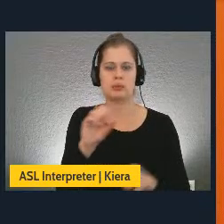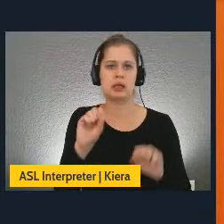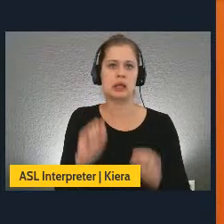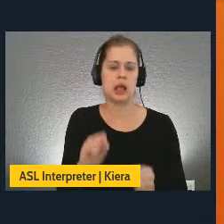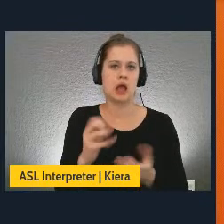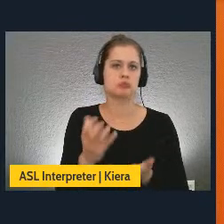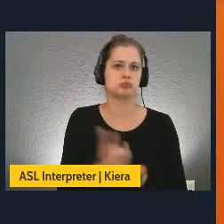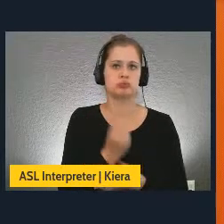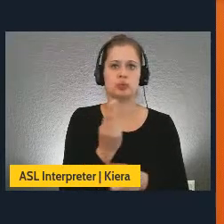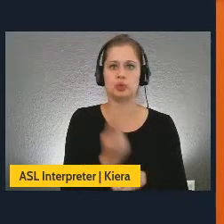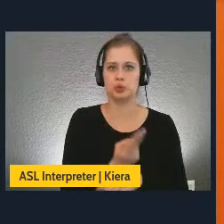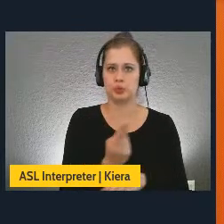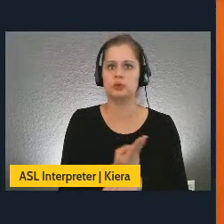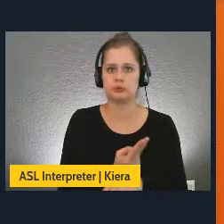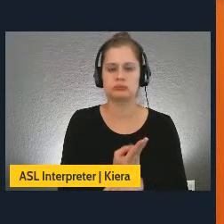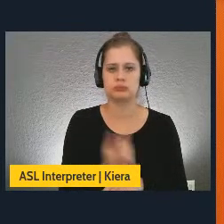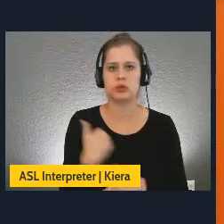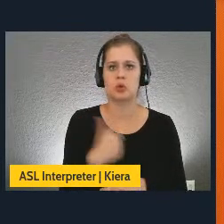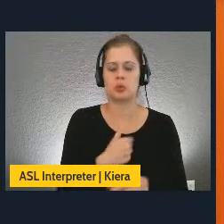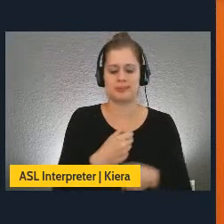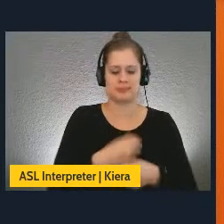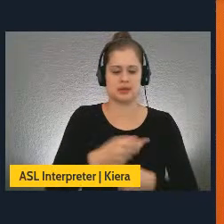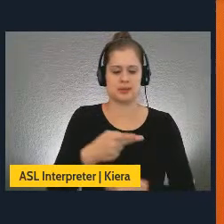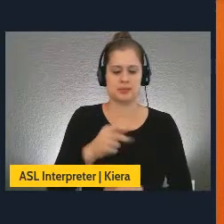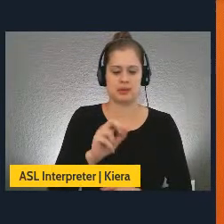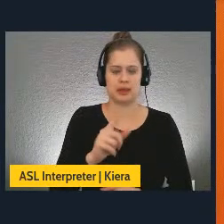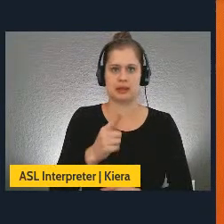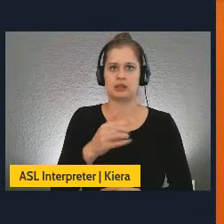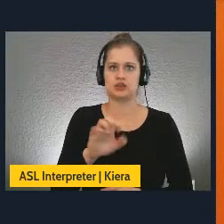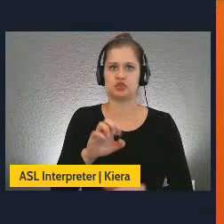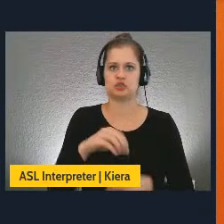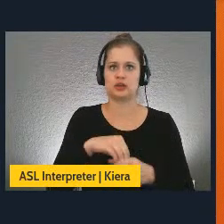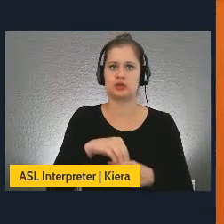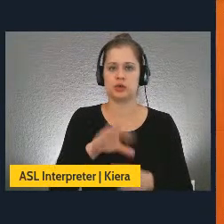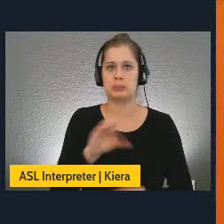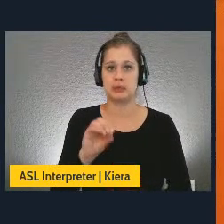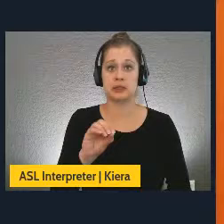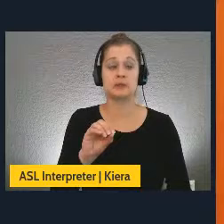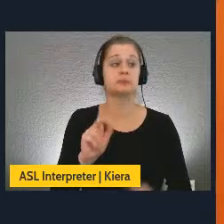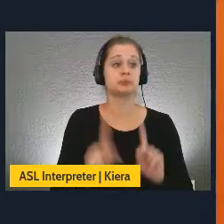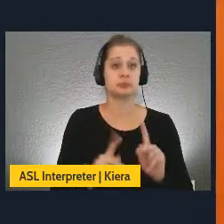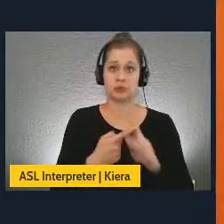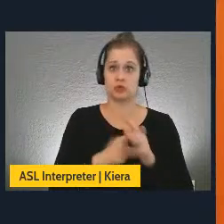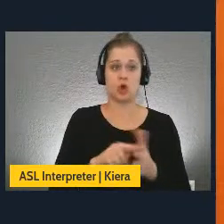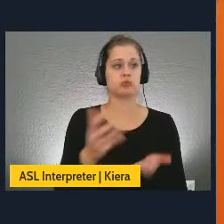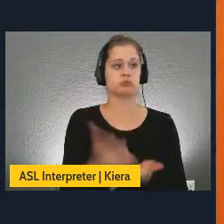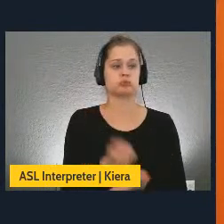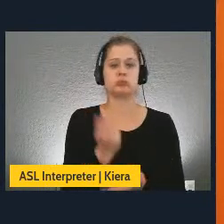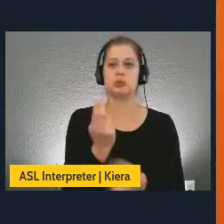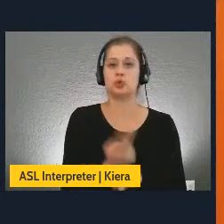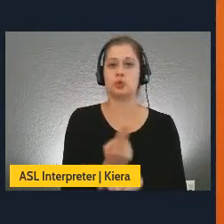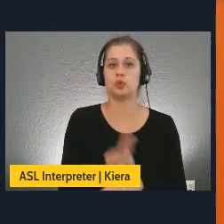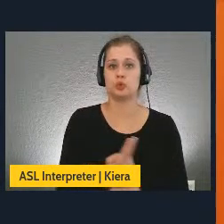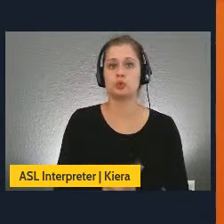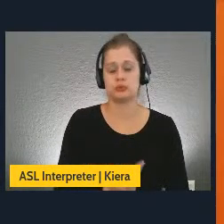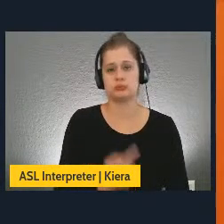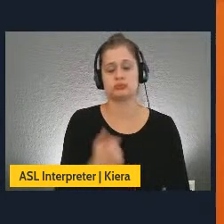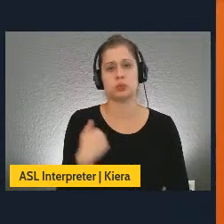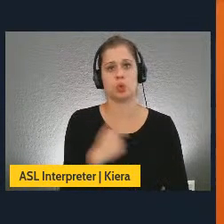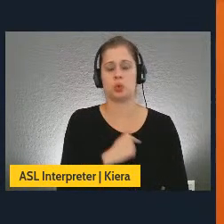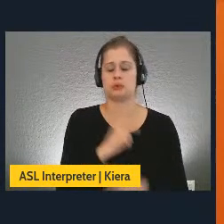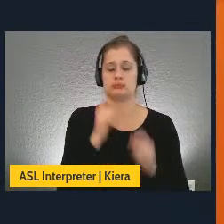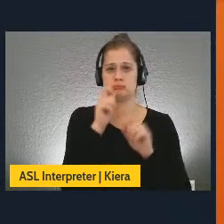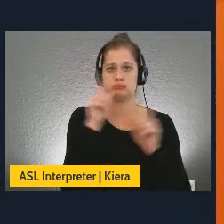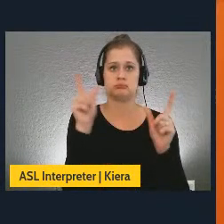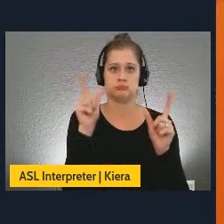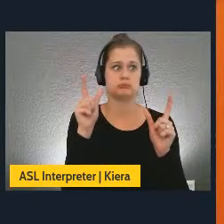internally. So that was our humble beginnings, and people started to use it, and it was a really big surprise. We